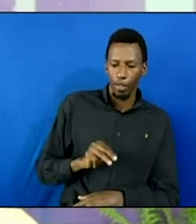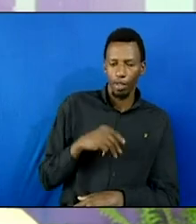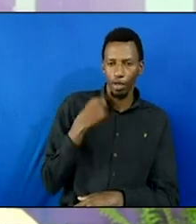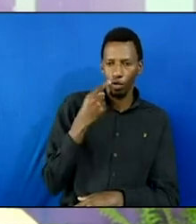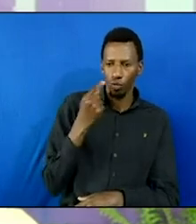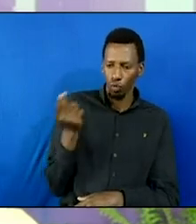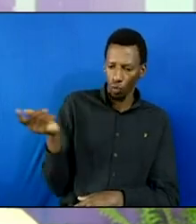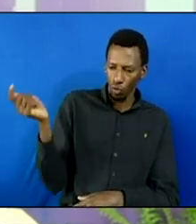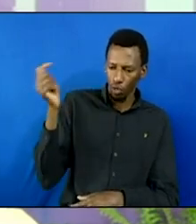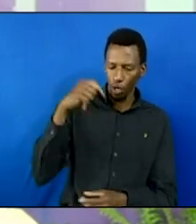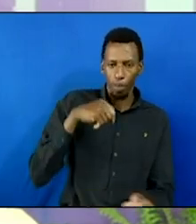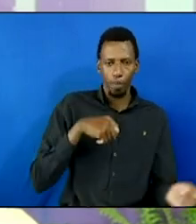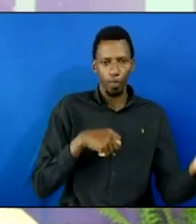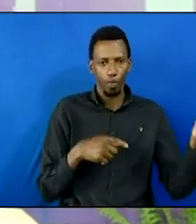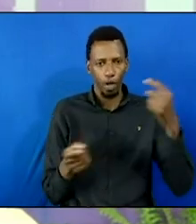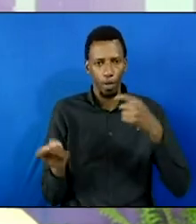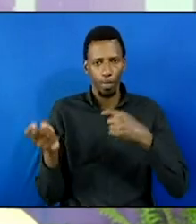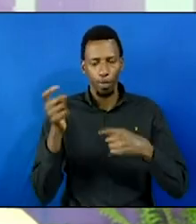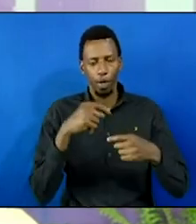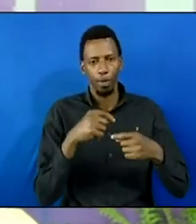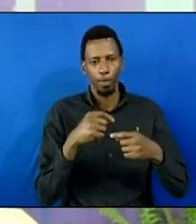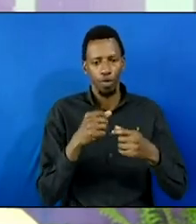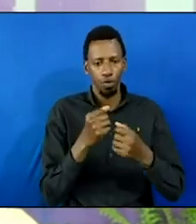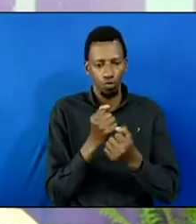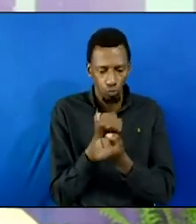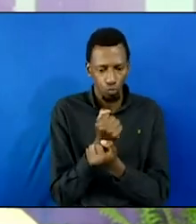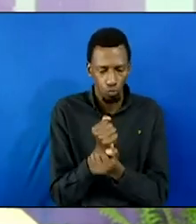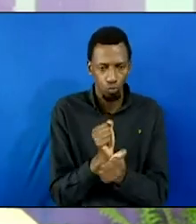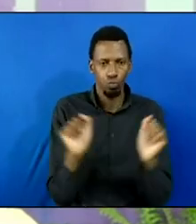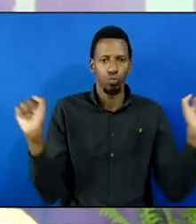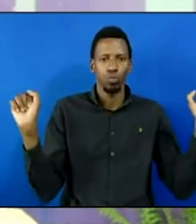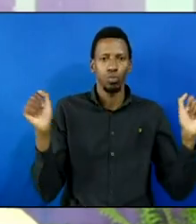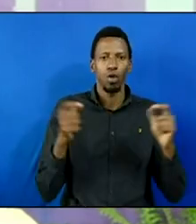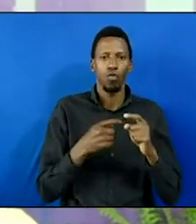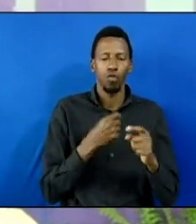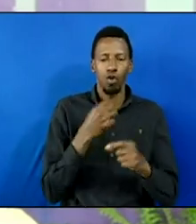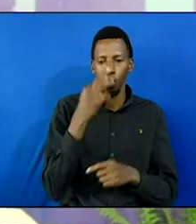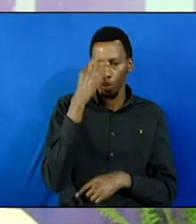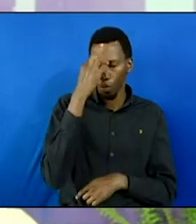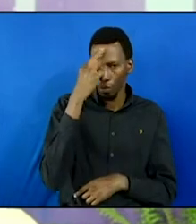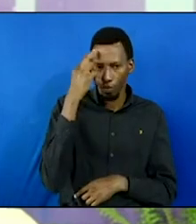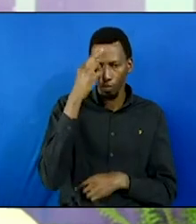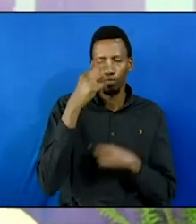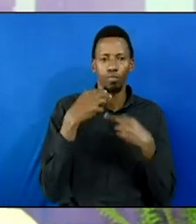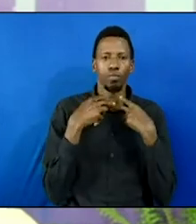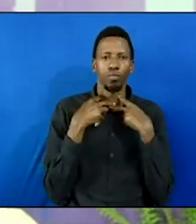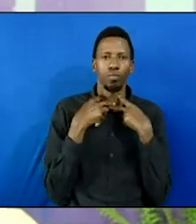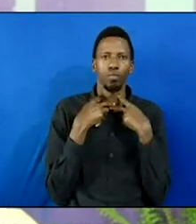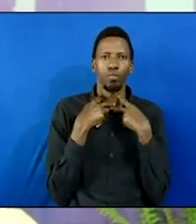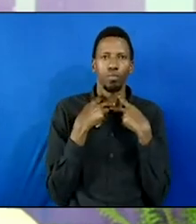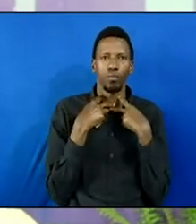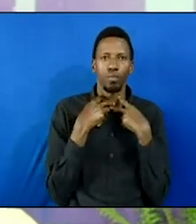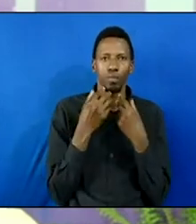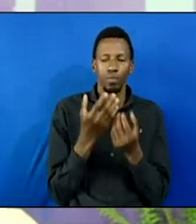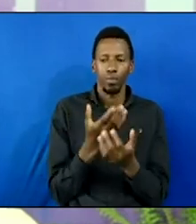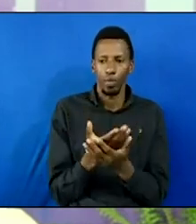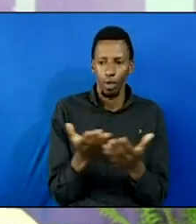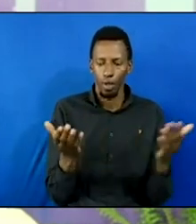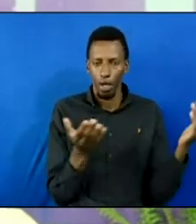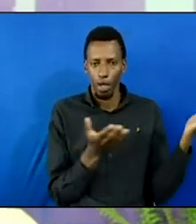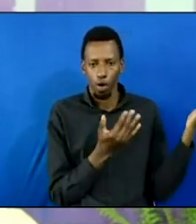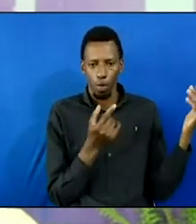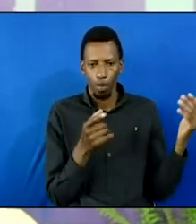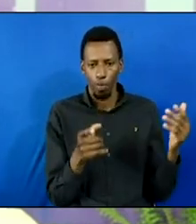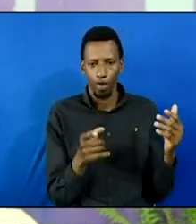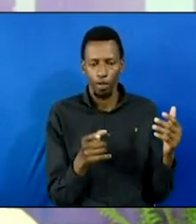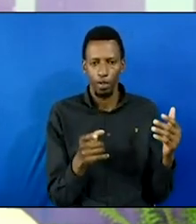to free them from the Roman bondage. They looked forward to this